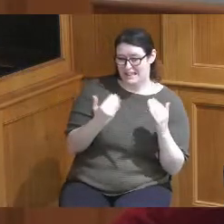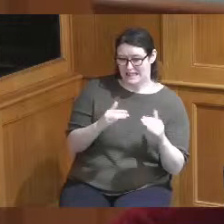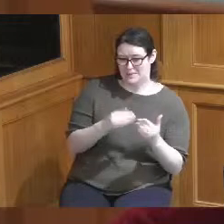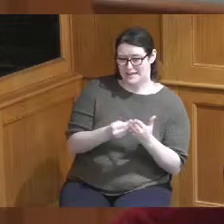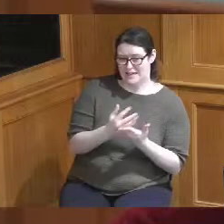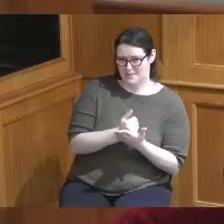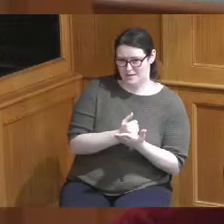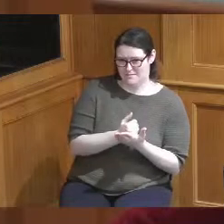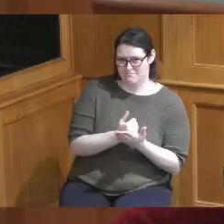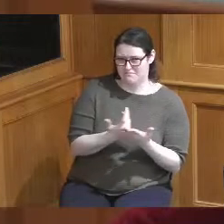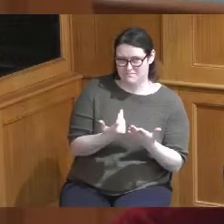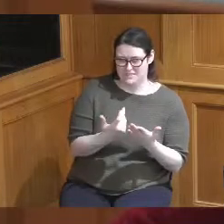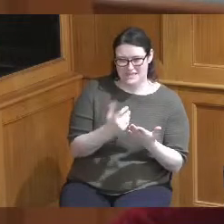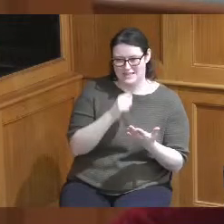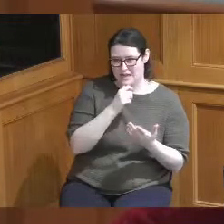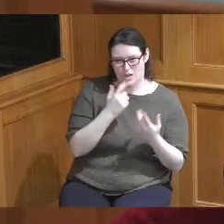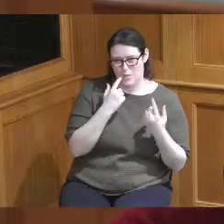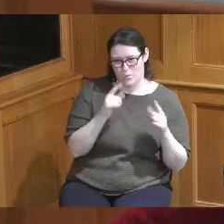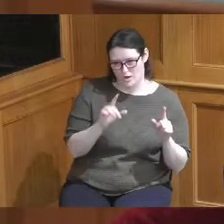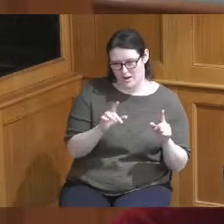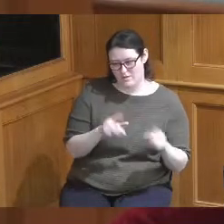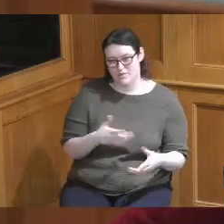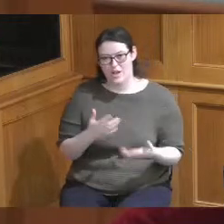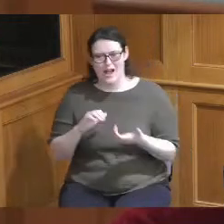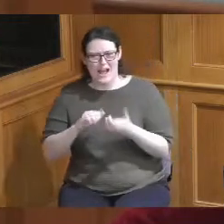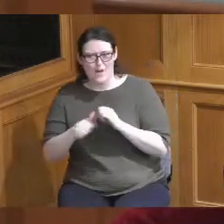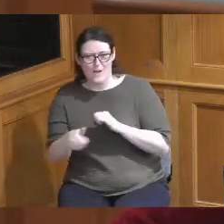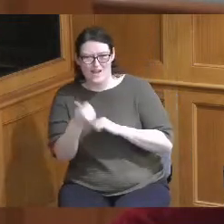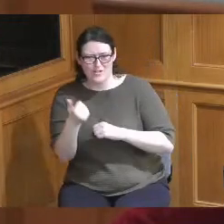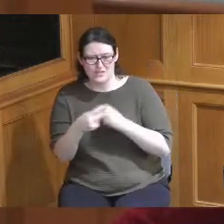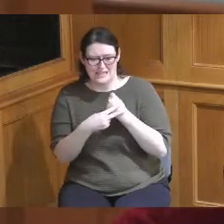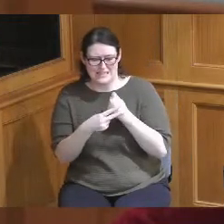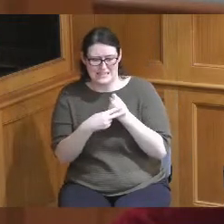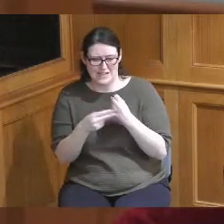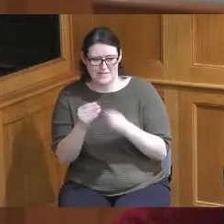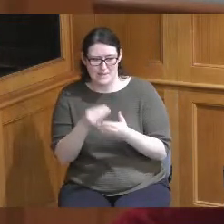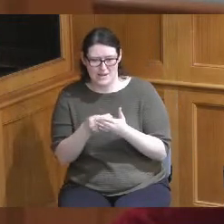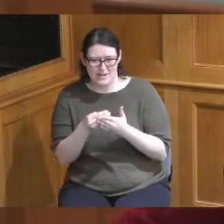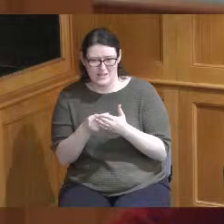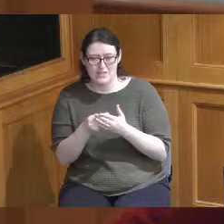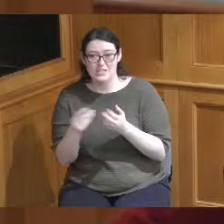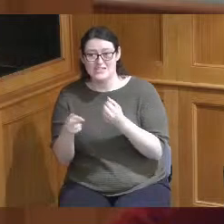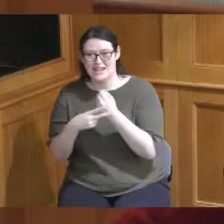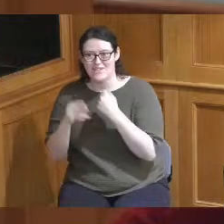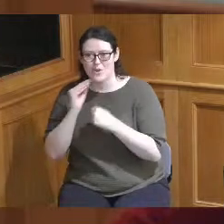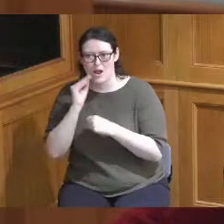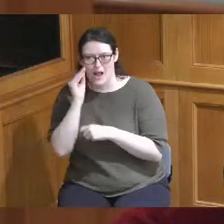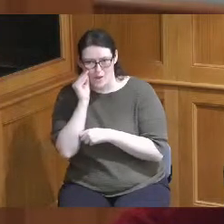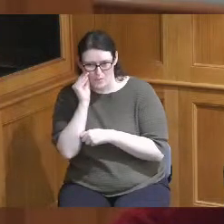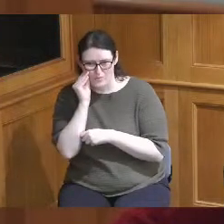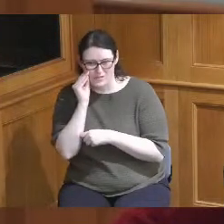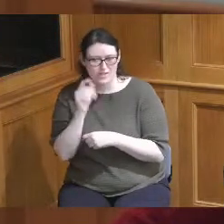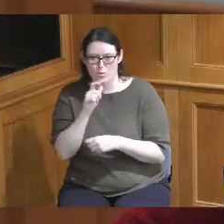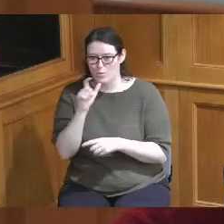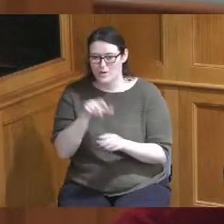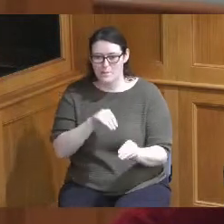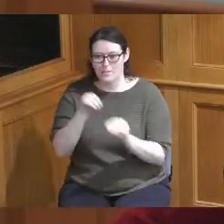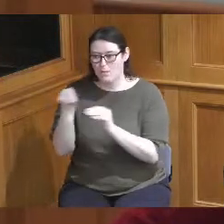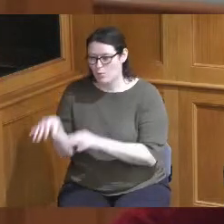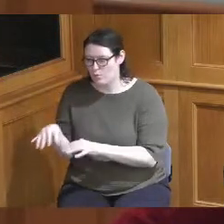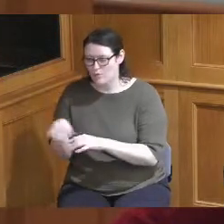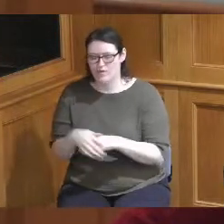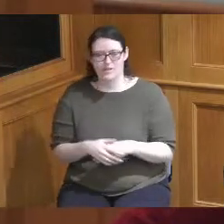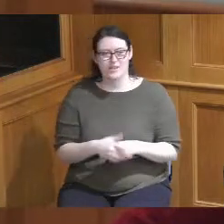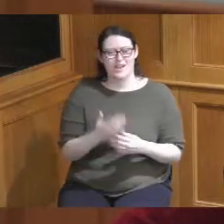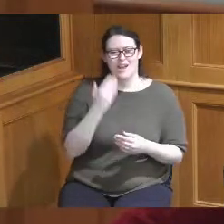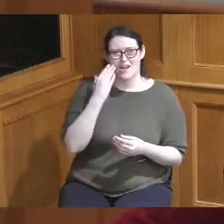to figure out another way to help them save money as they want to age in place in their homes. I heard a lot of folks talking about seniors wanting to stay